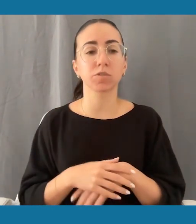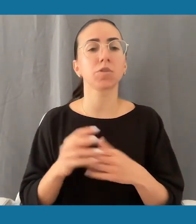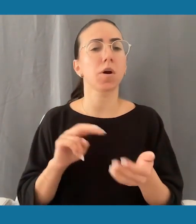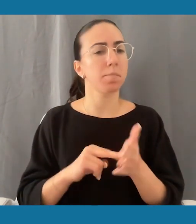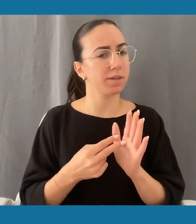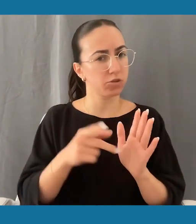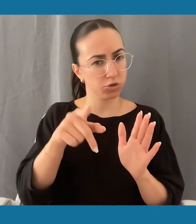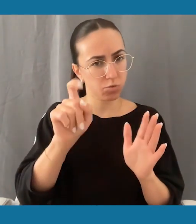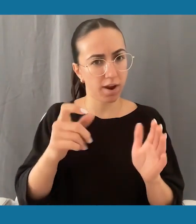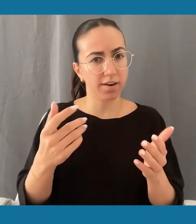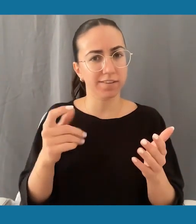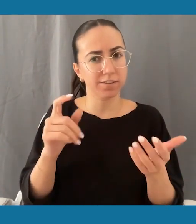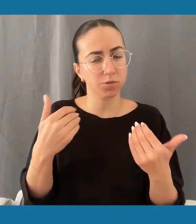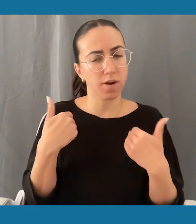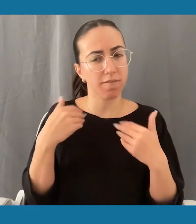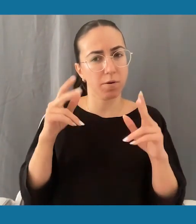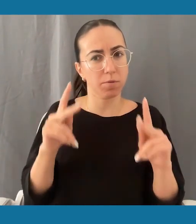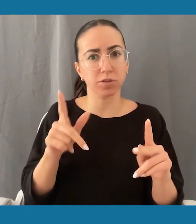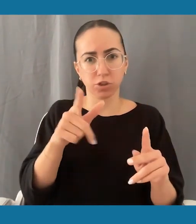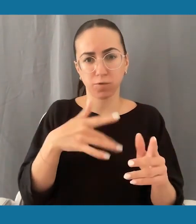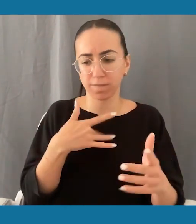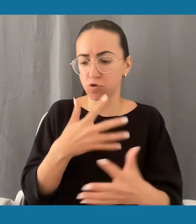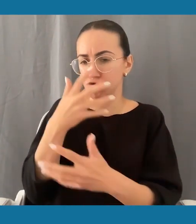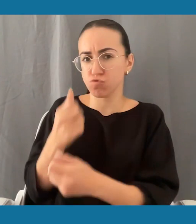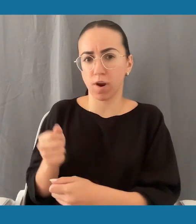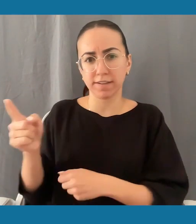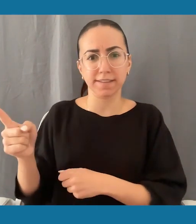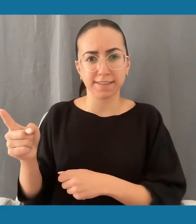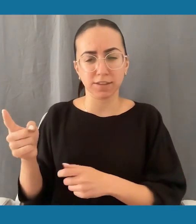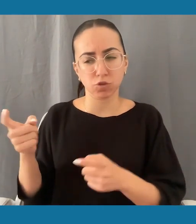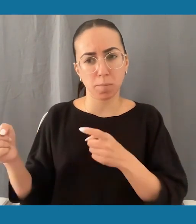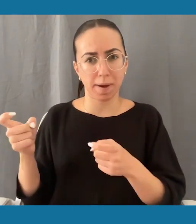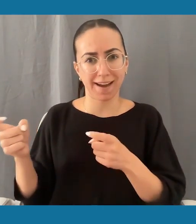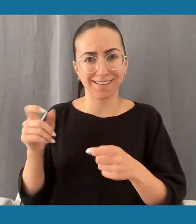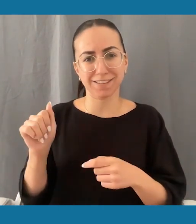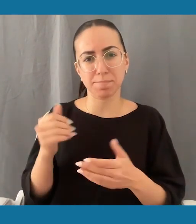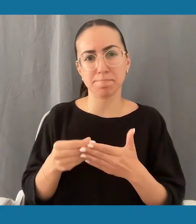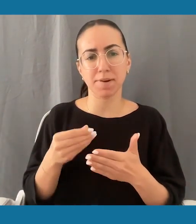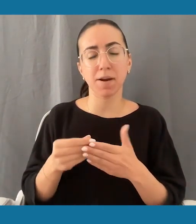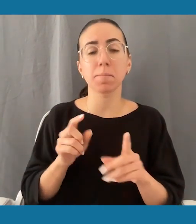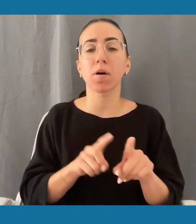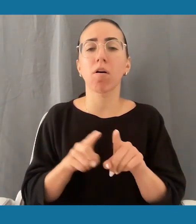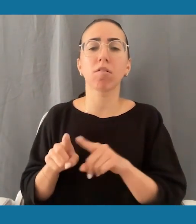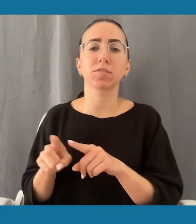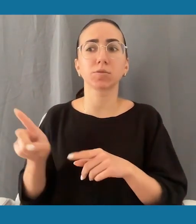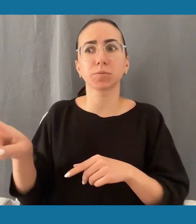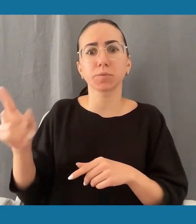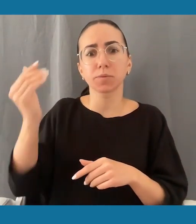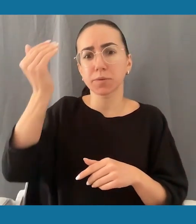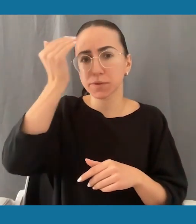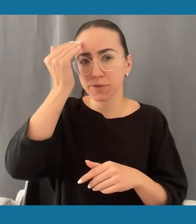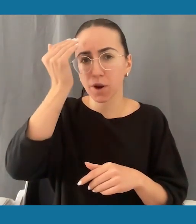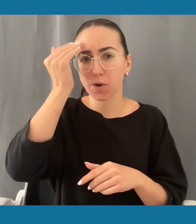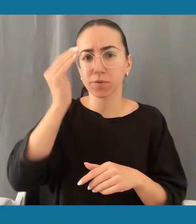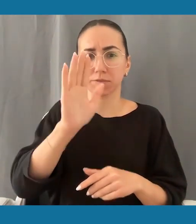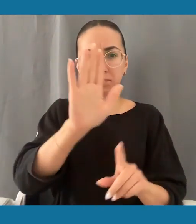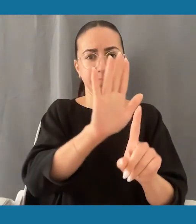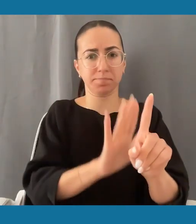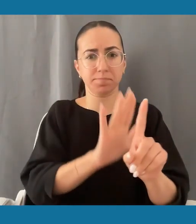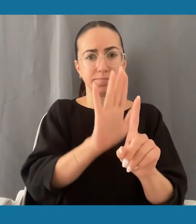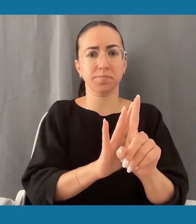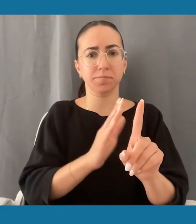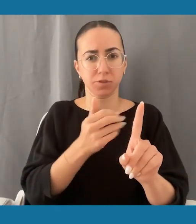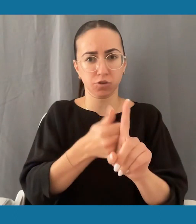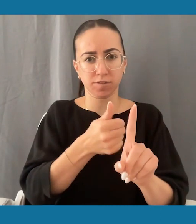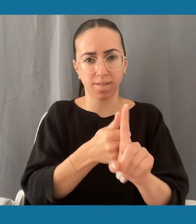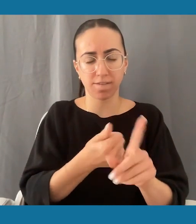who not only is a trustworthy individual for the management of the assets, but also who knows the beneficiary who's disabled,